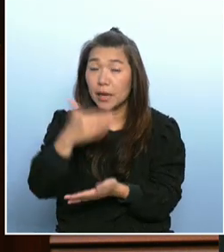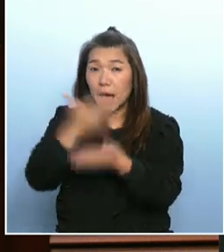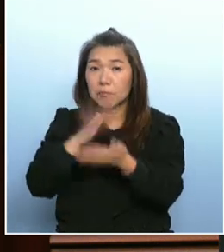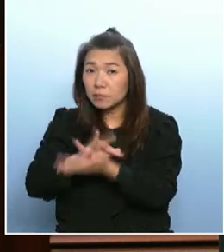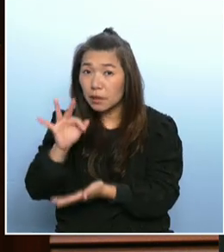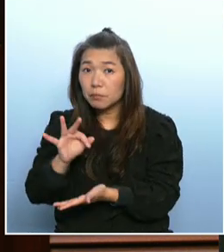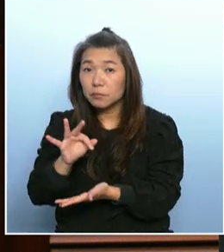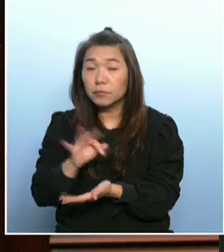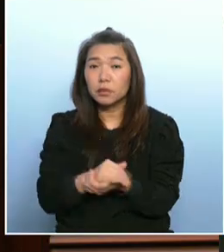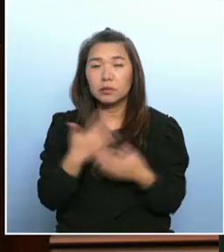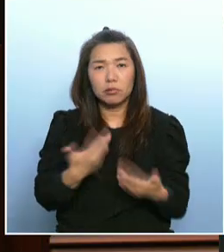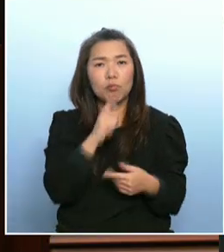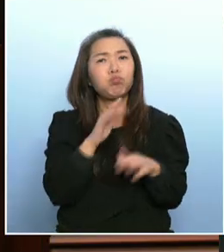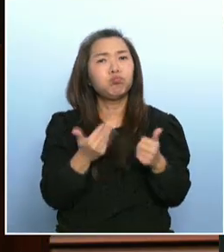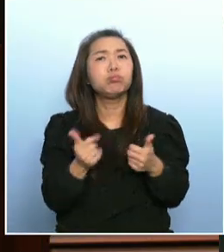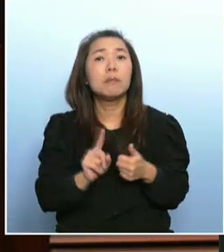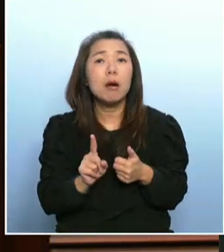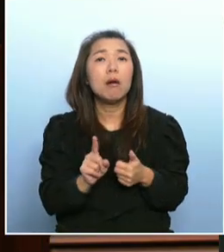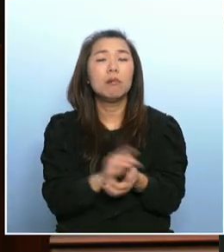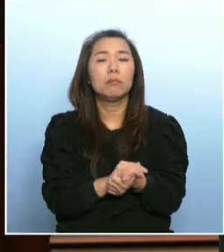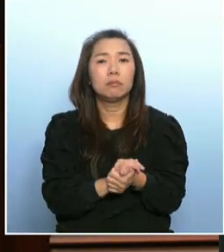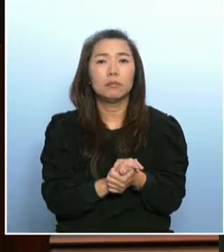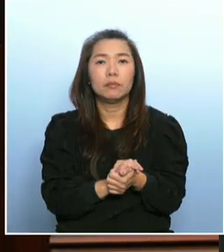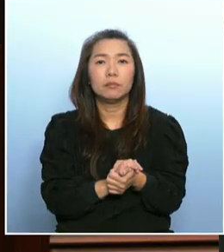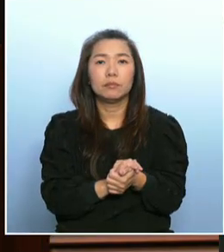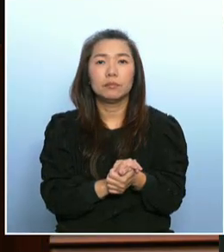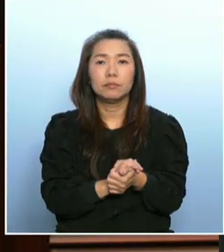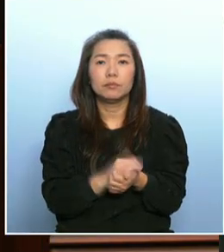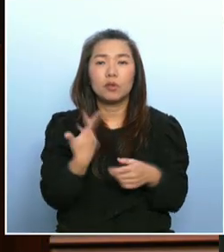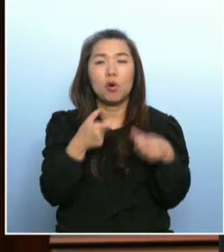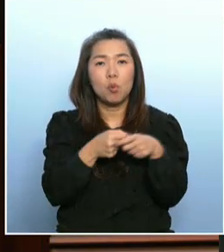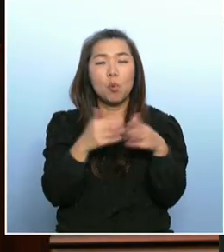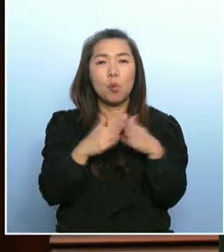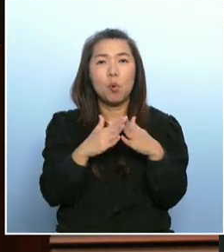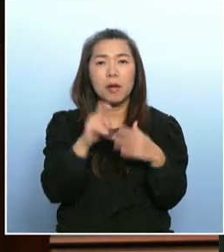say shortening the time from 10 years to 5 years?